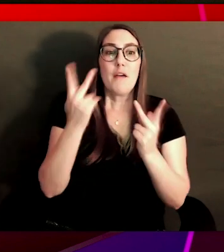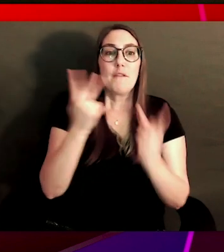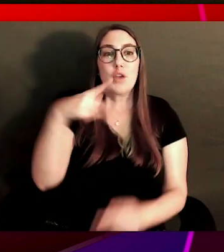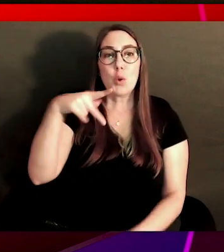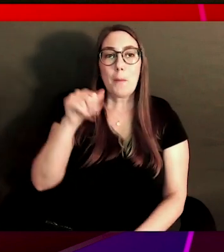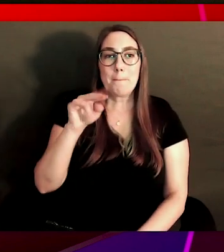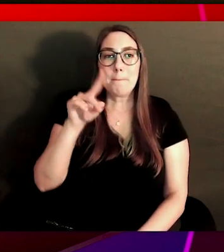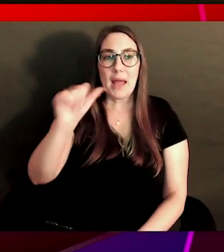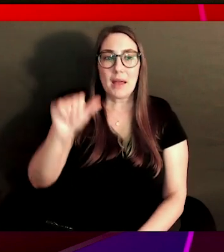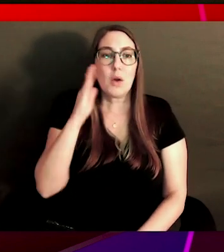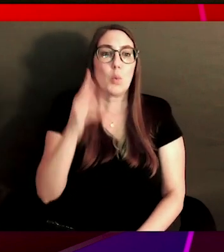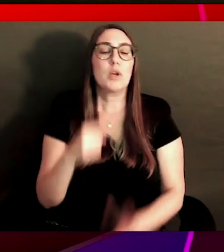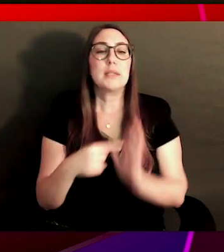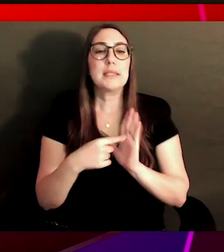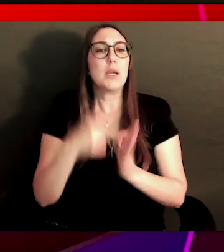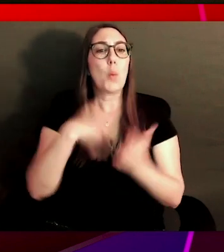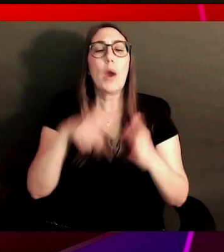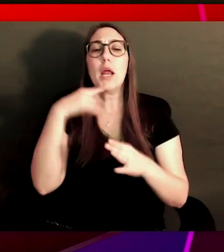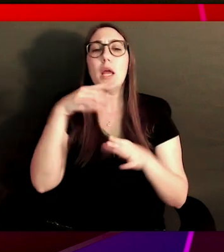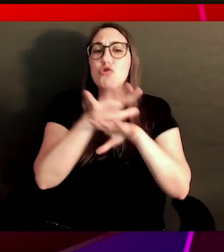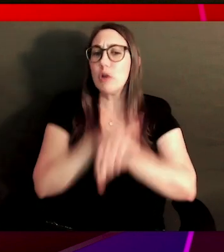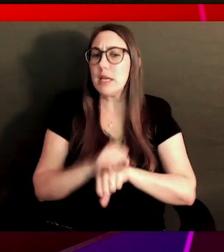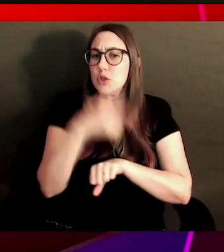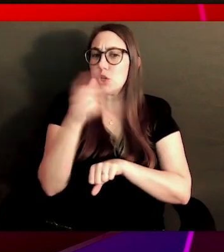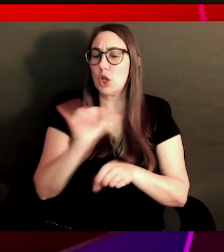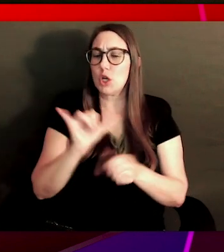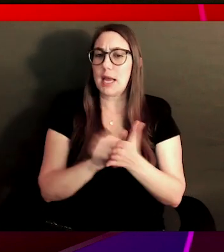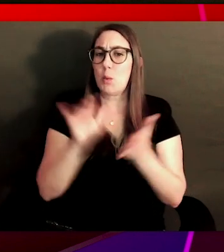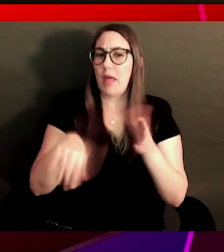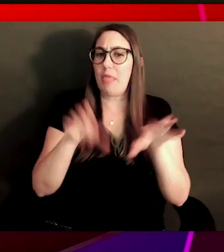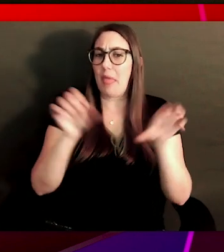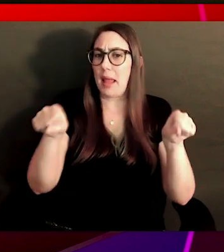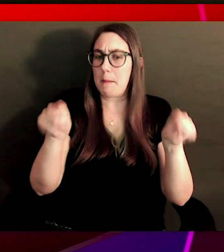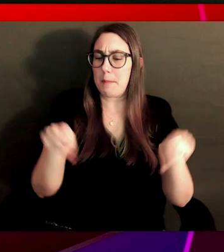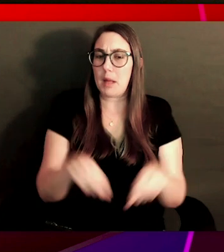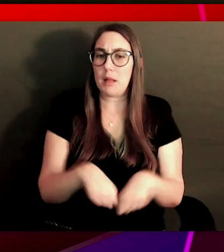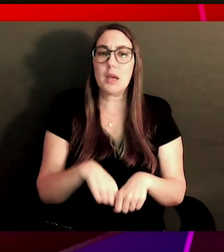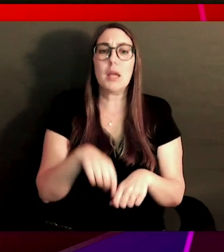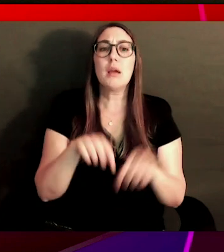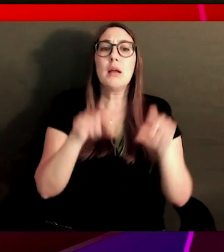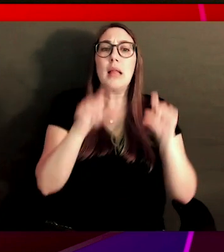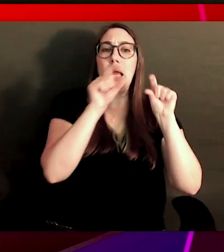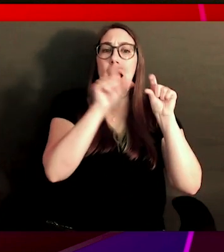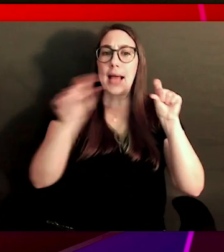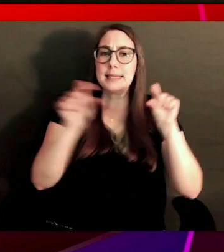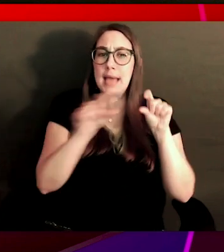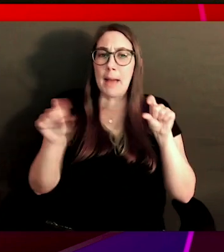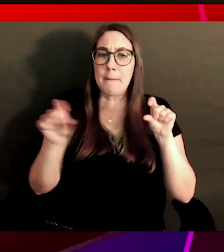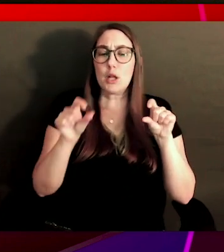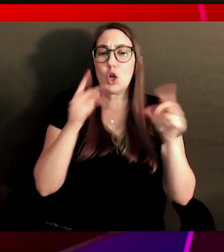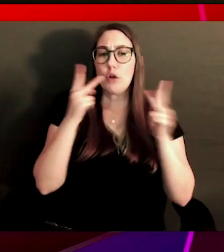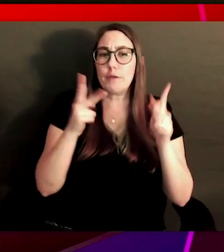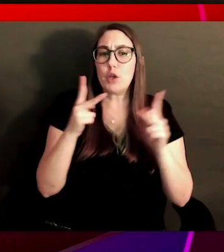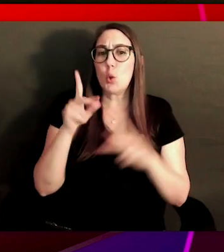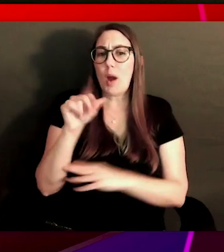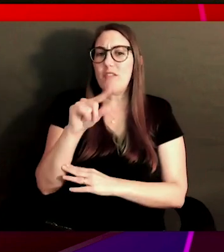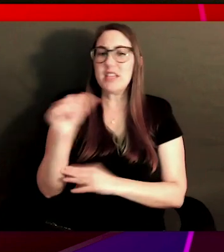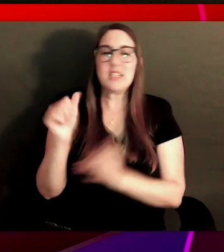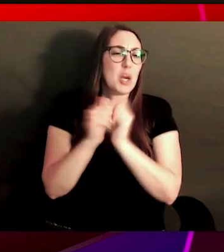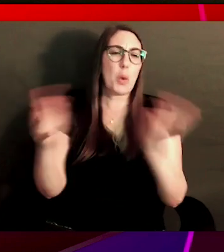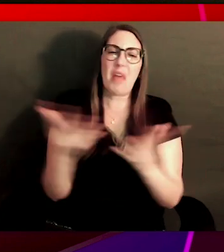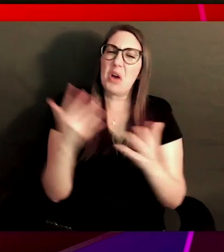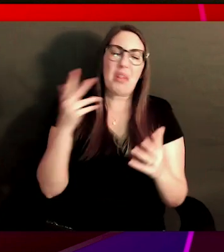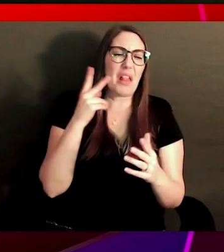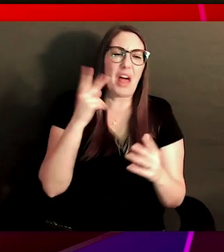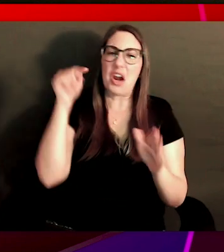have traditionally looked like without the data preparation capability. Basically, a tabular view of the data without a ton of insights generated to